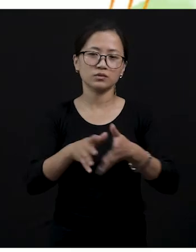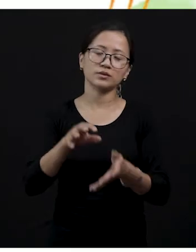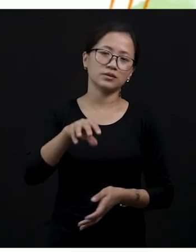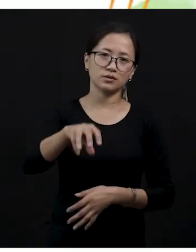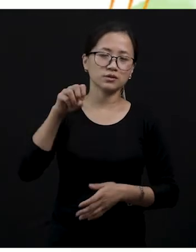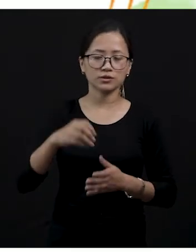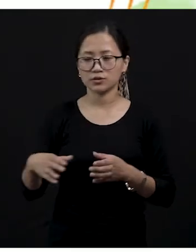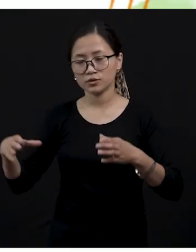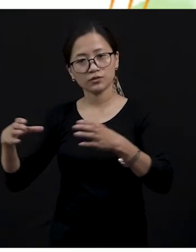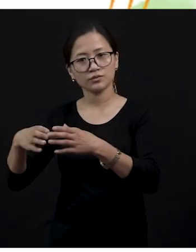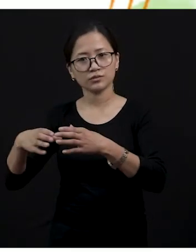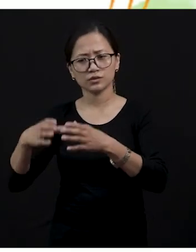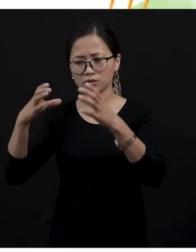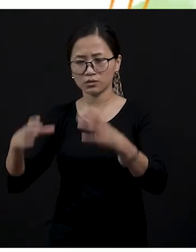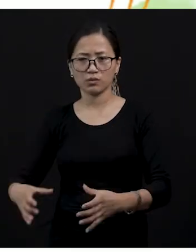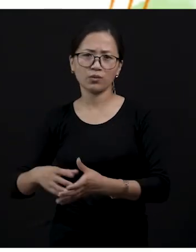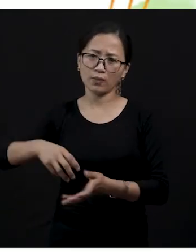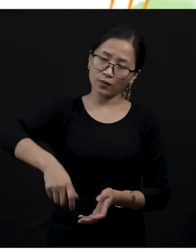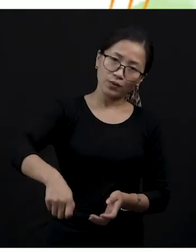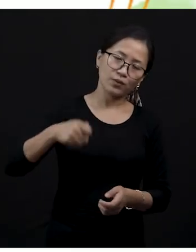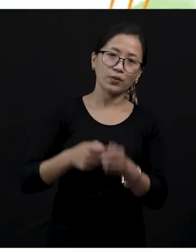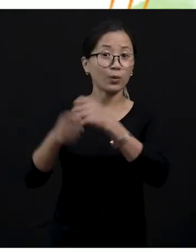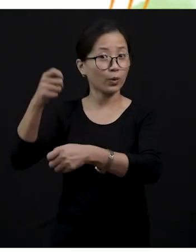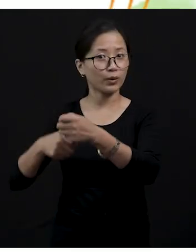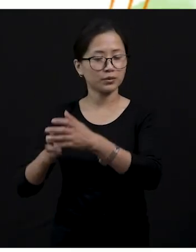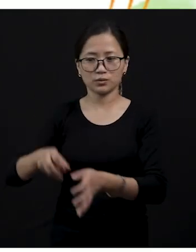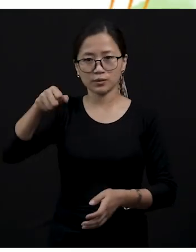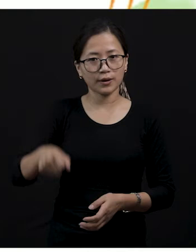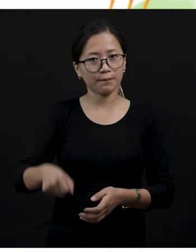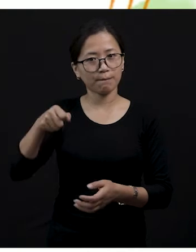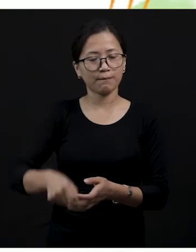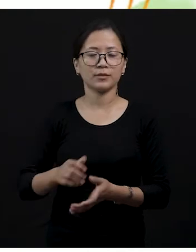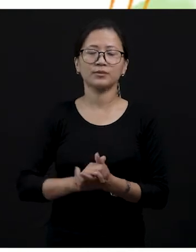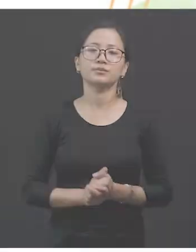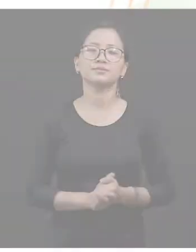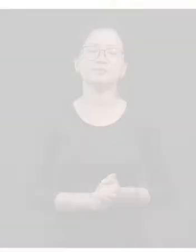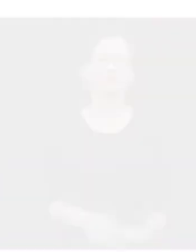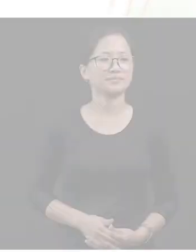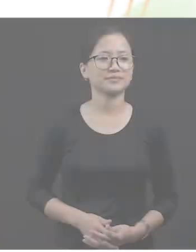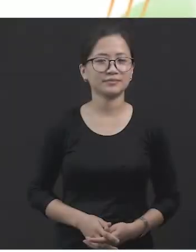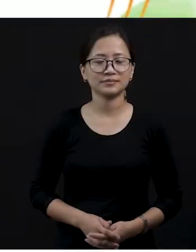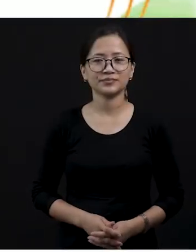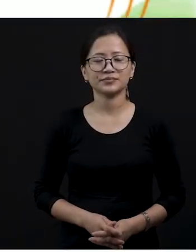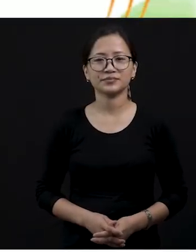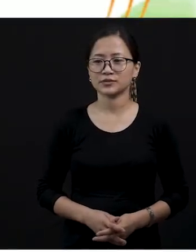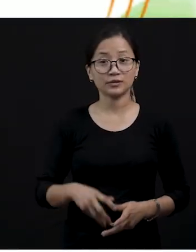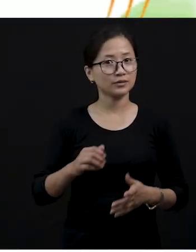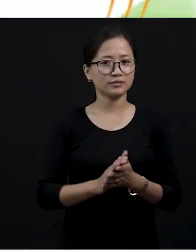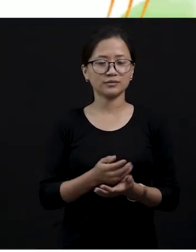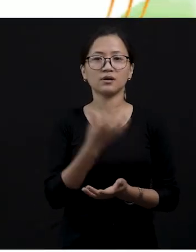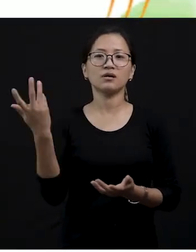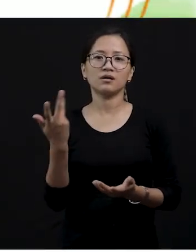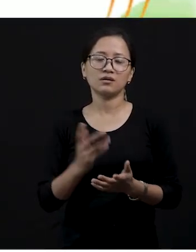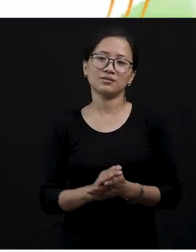ponds, well, community well, and in the hand pump. Right. So this is